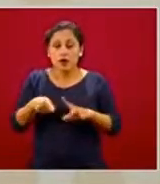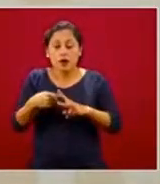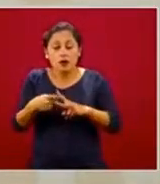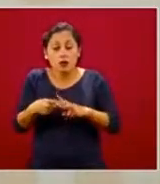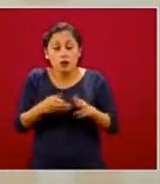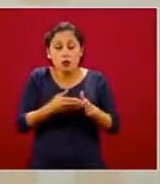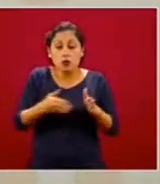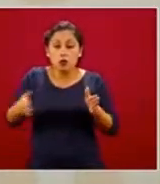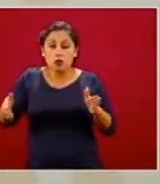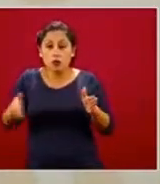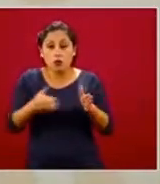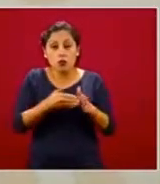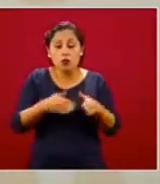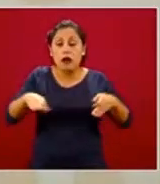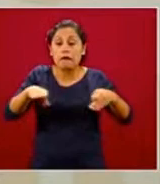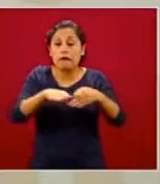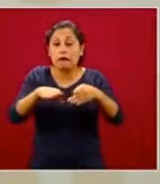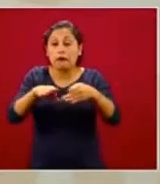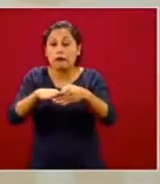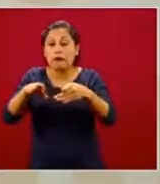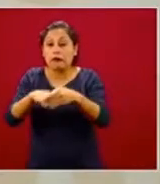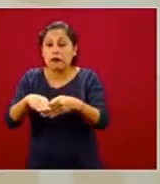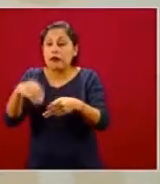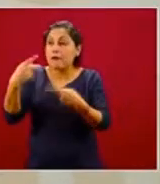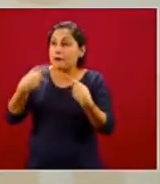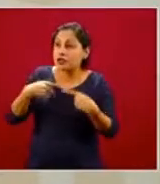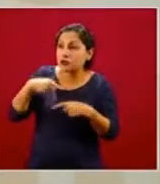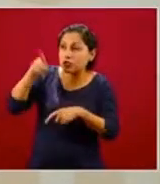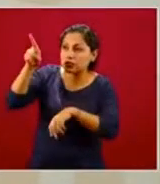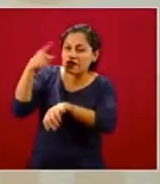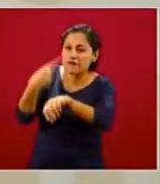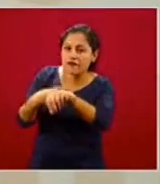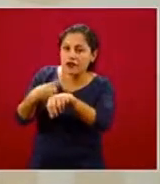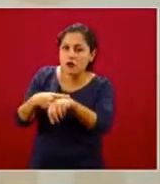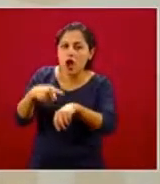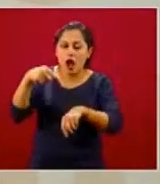range of incidence of these attack rates.